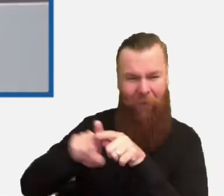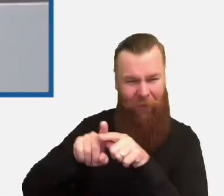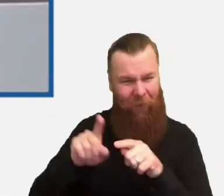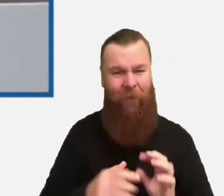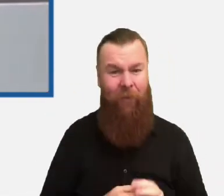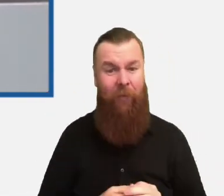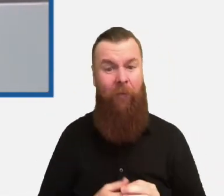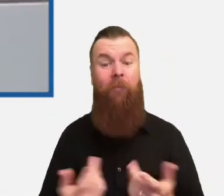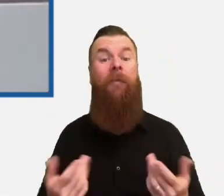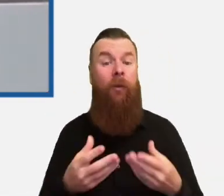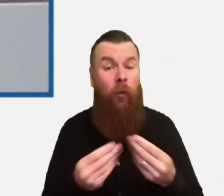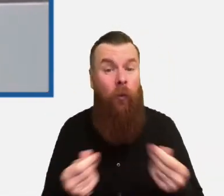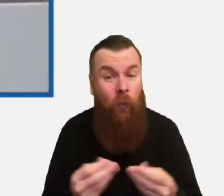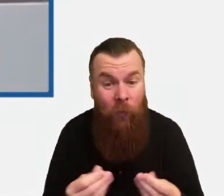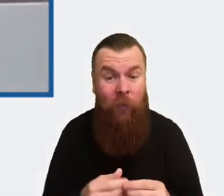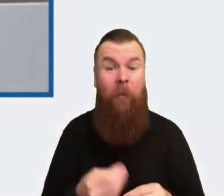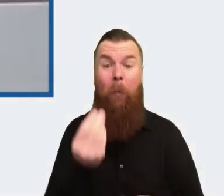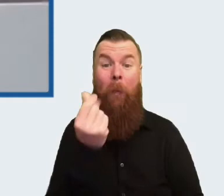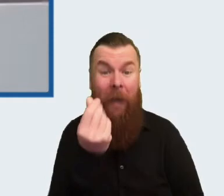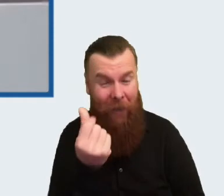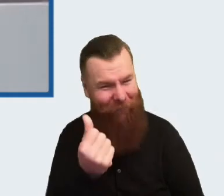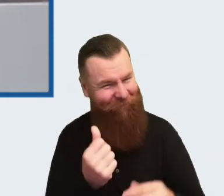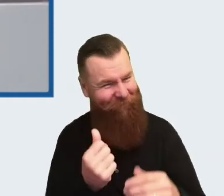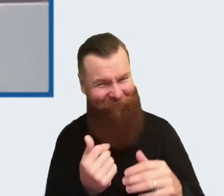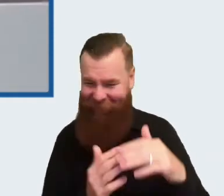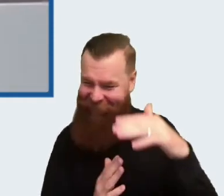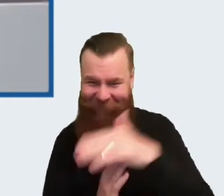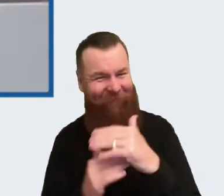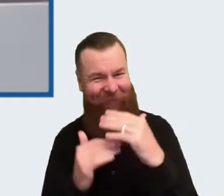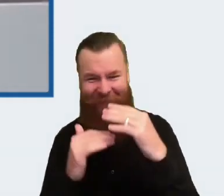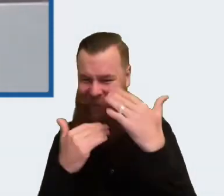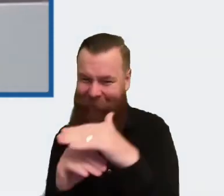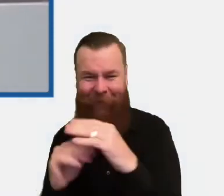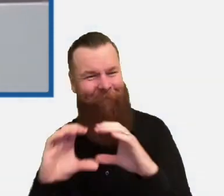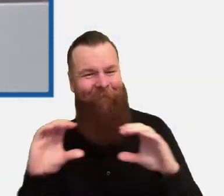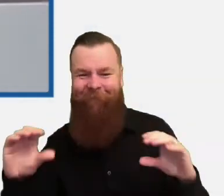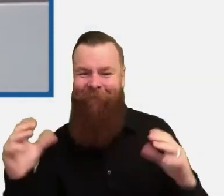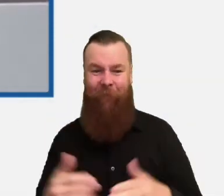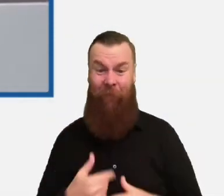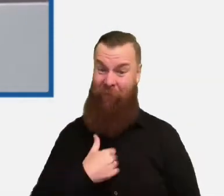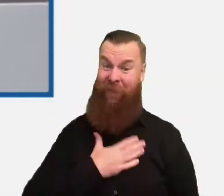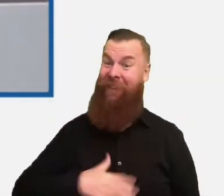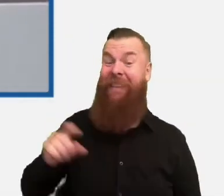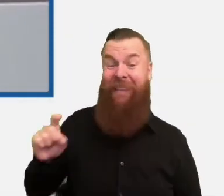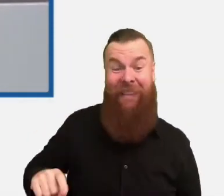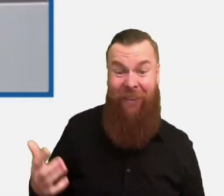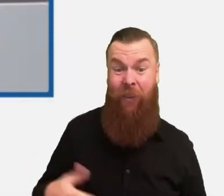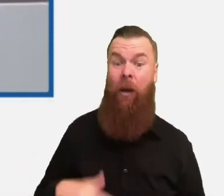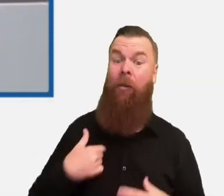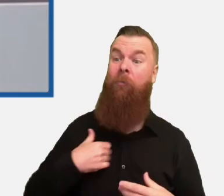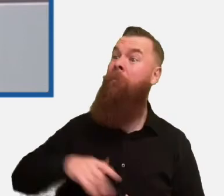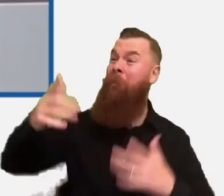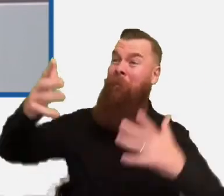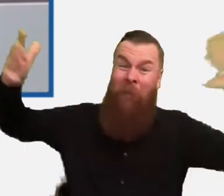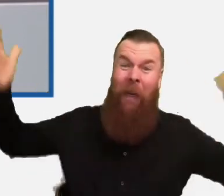to rely on larger, more industrialized, developed countries to respond to some of the needs that